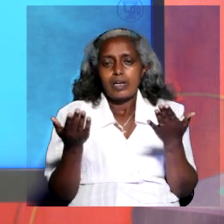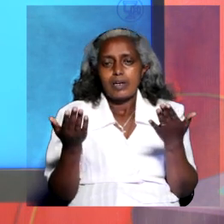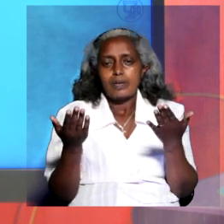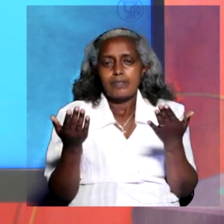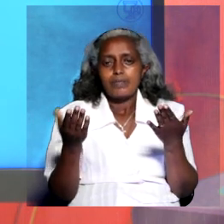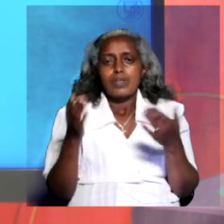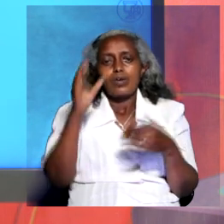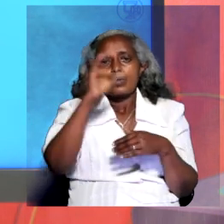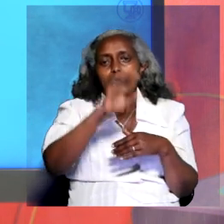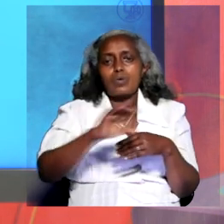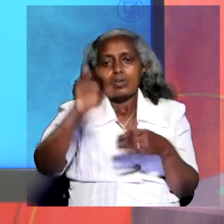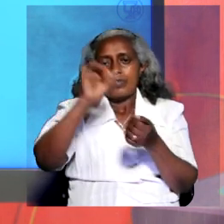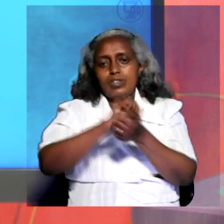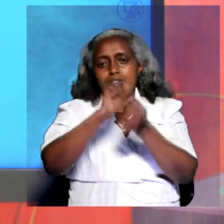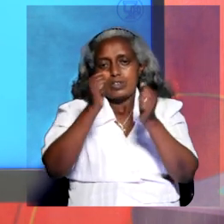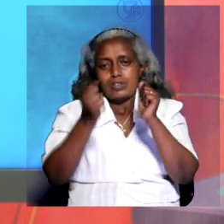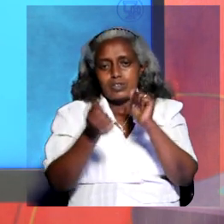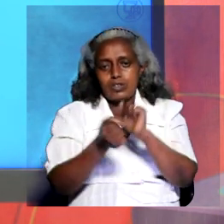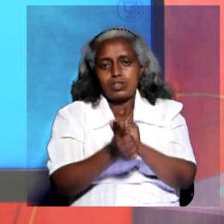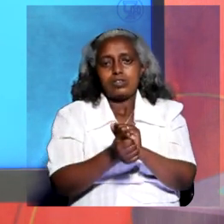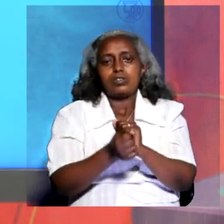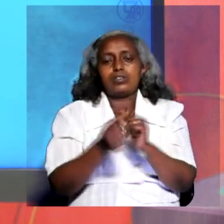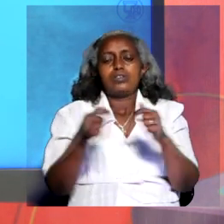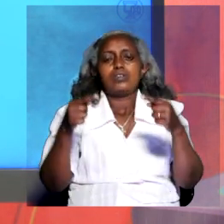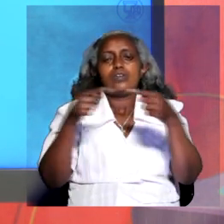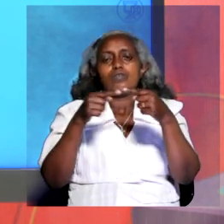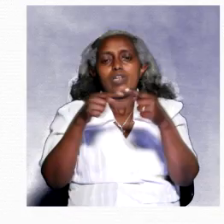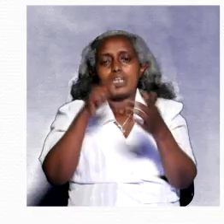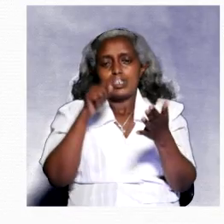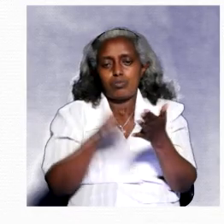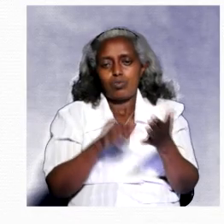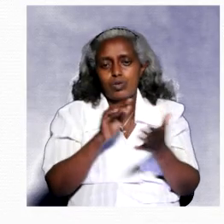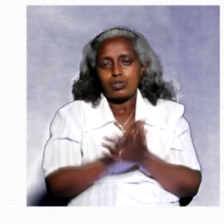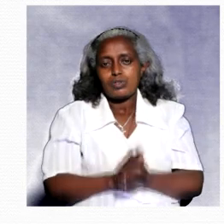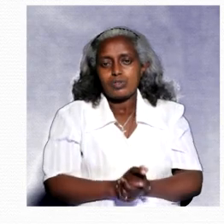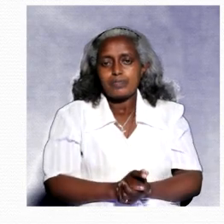the point where concavity changes, we call it is inflection point.